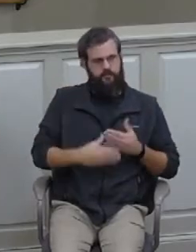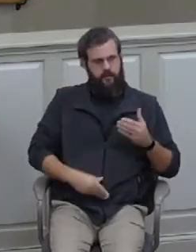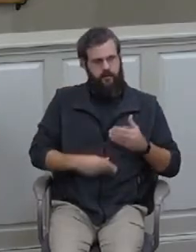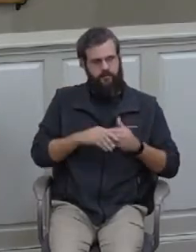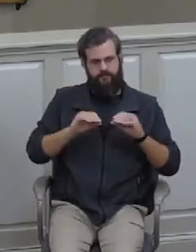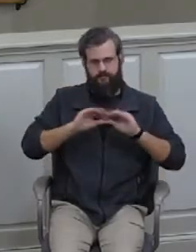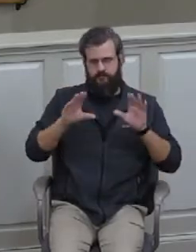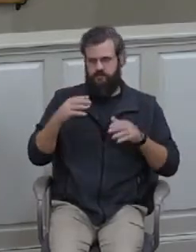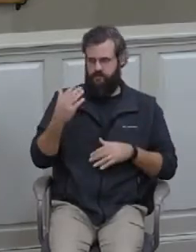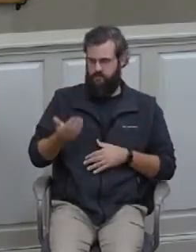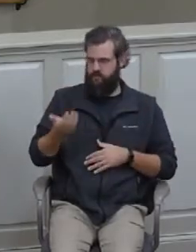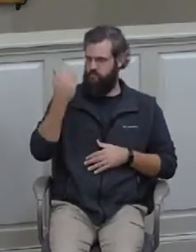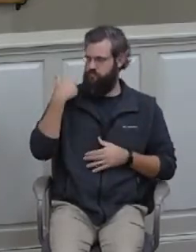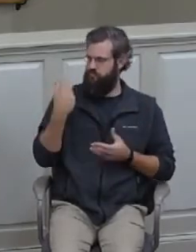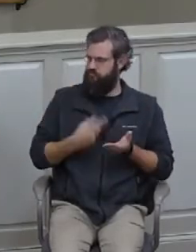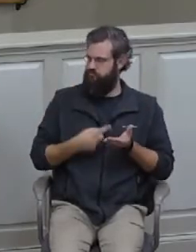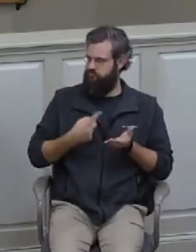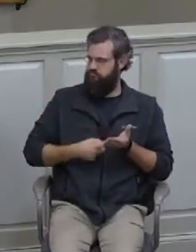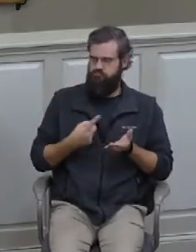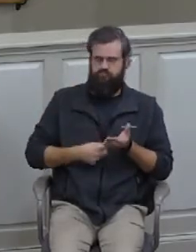had quite a discussion previously.